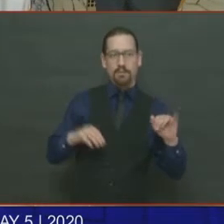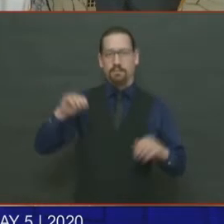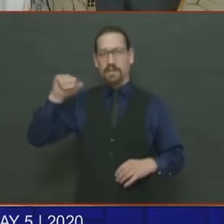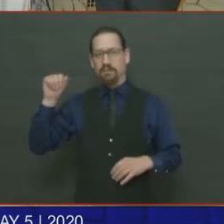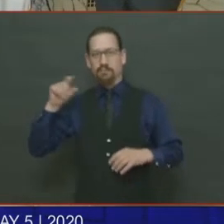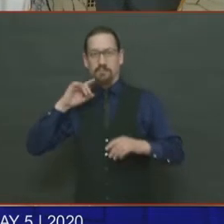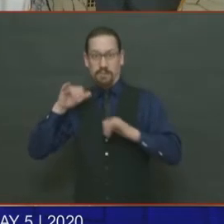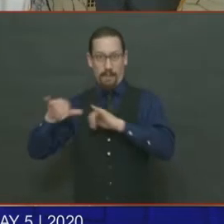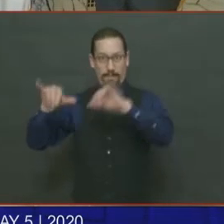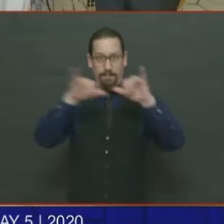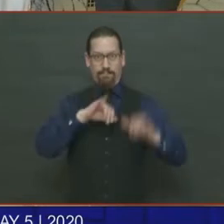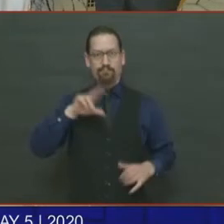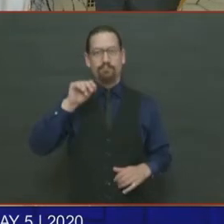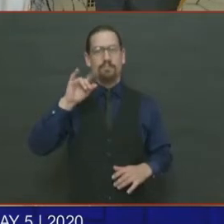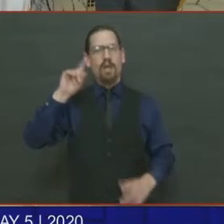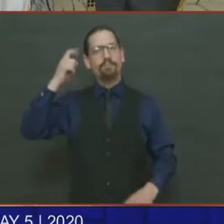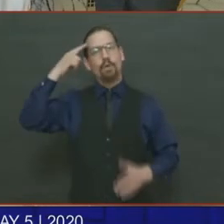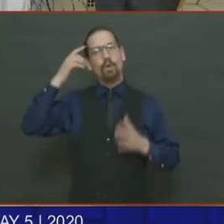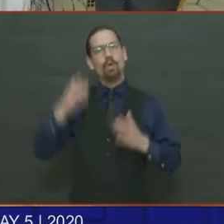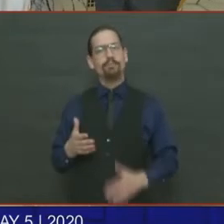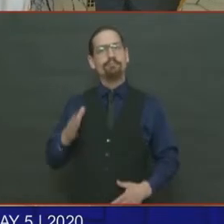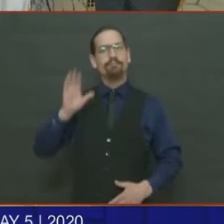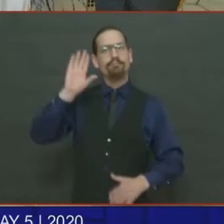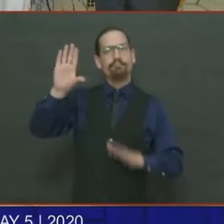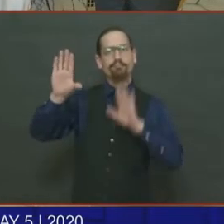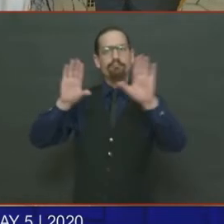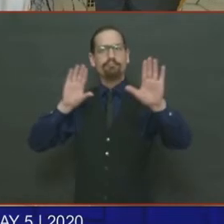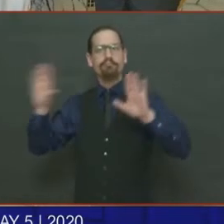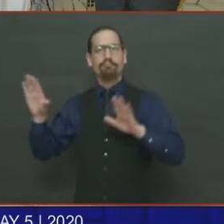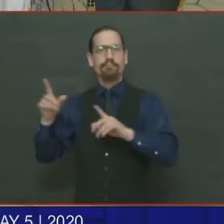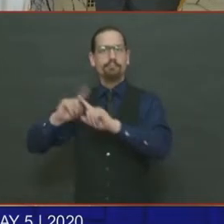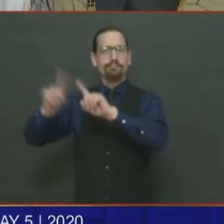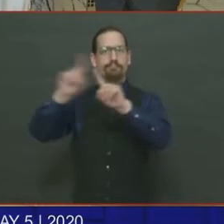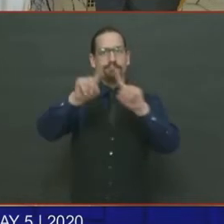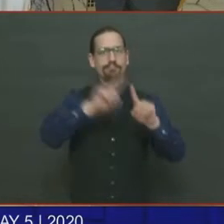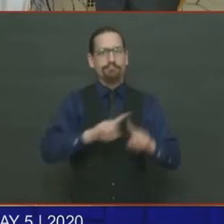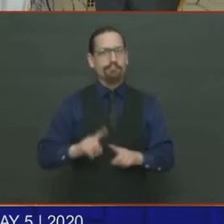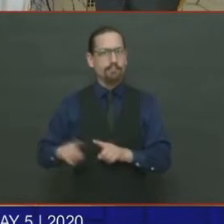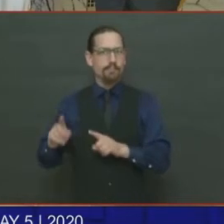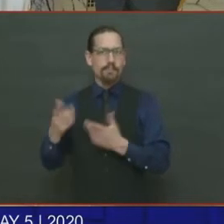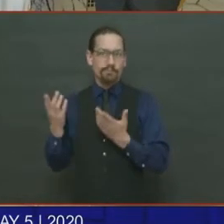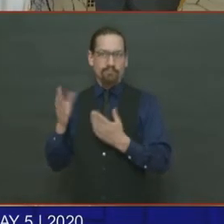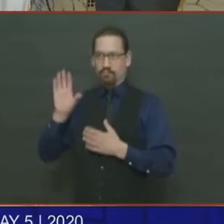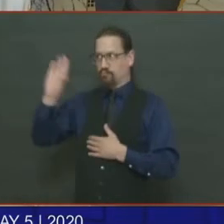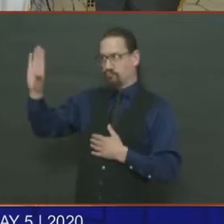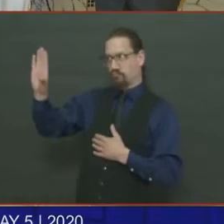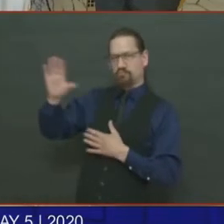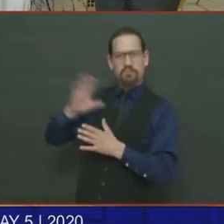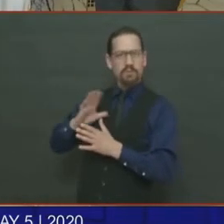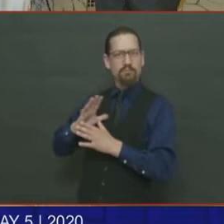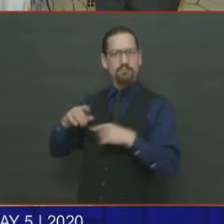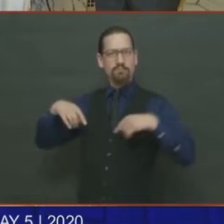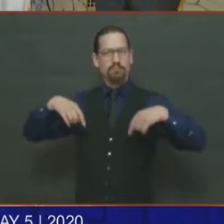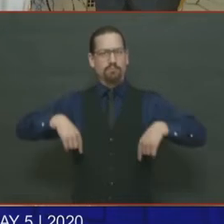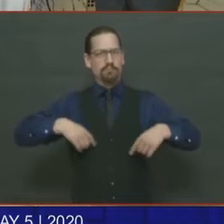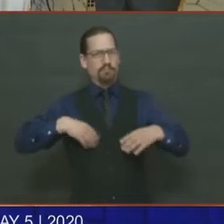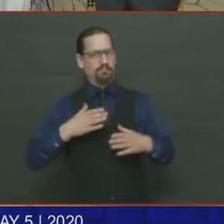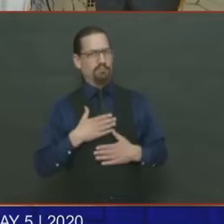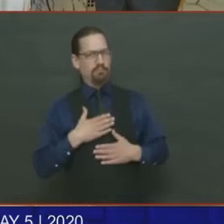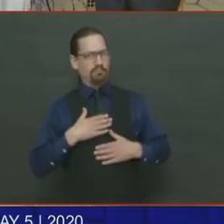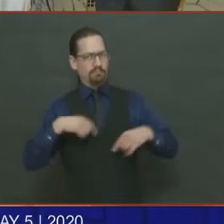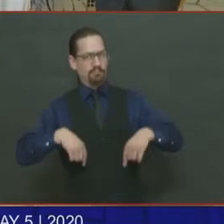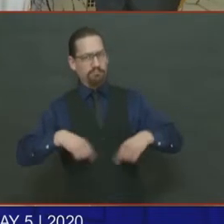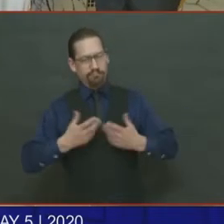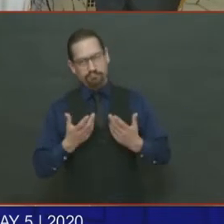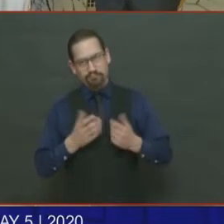is in the best interest of the public health and safety of the people in our state. So, we're